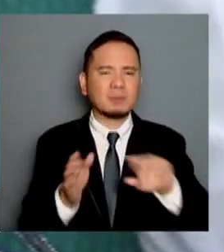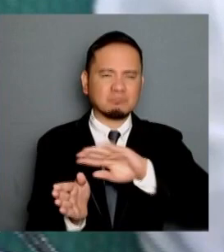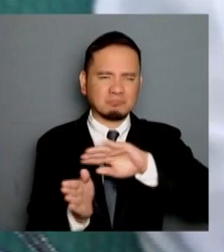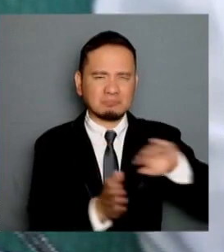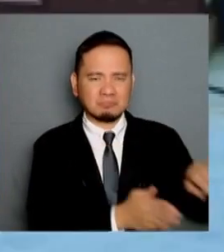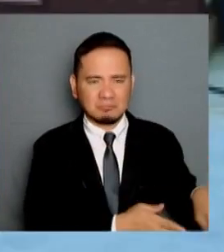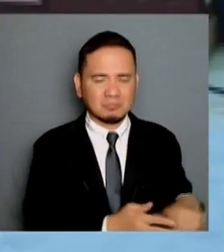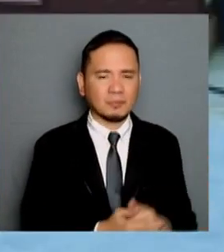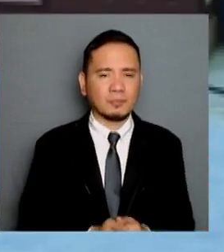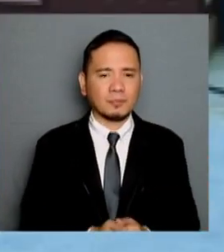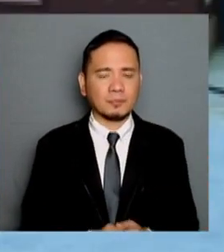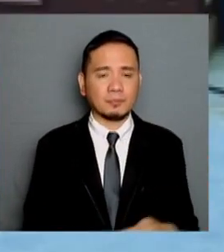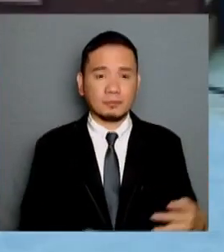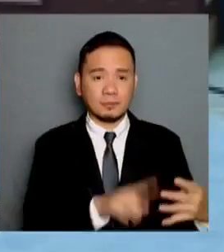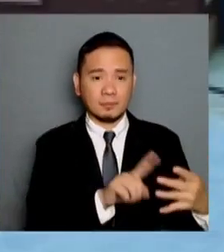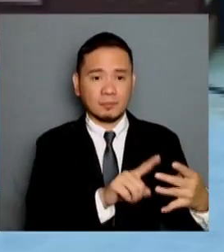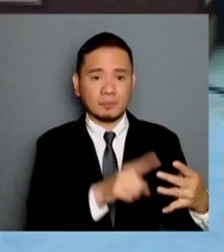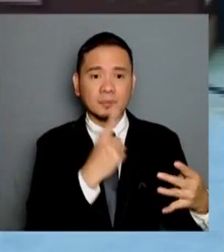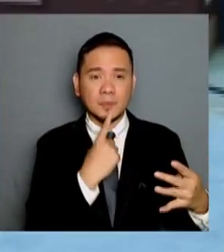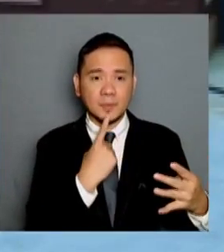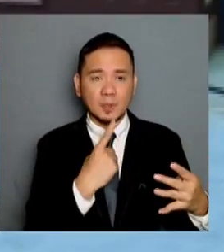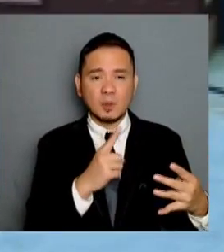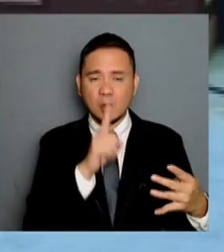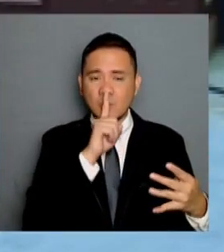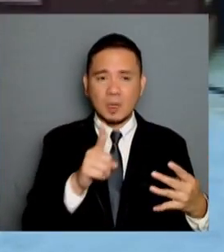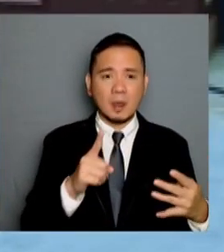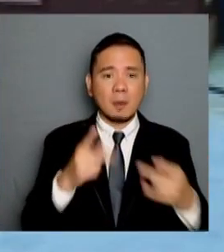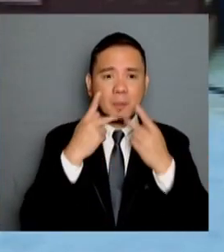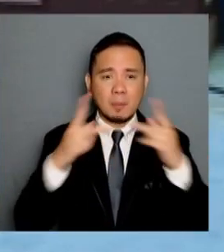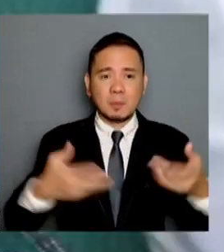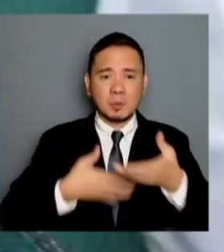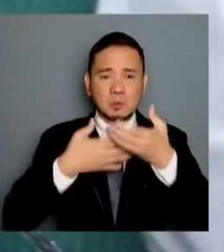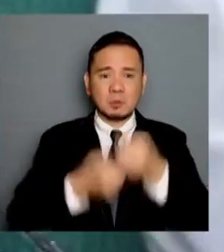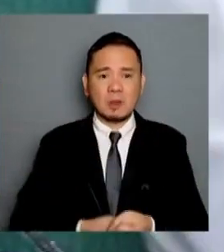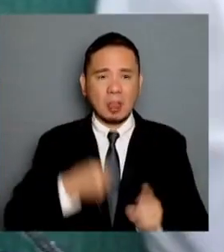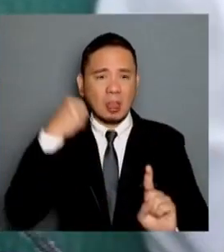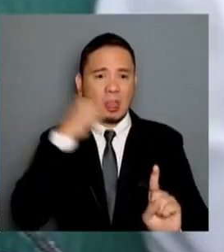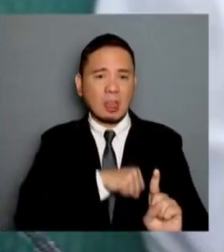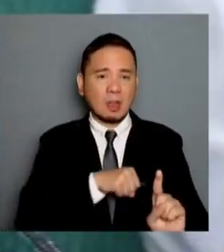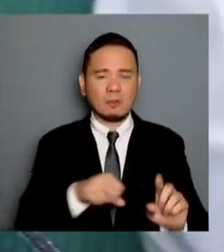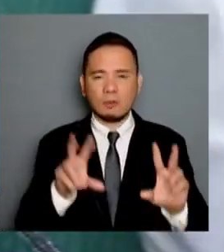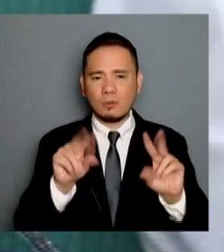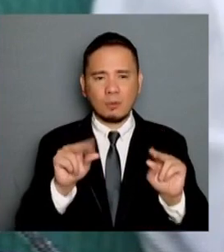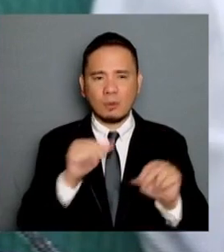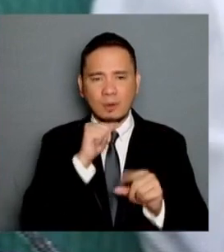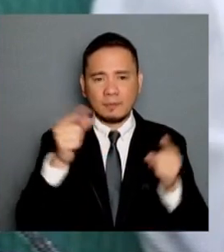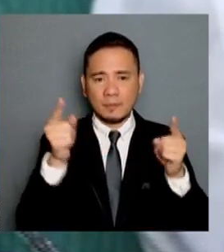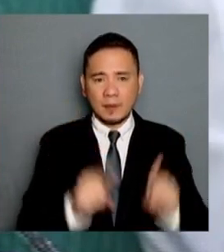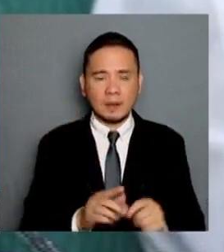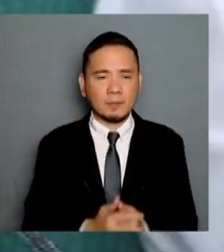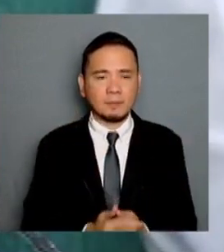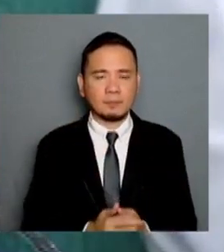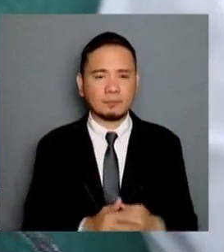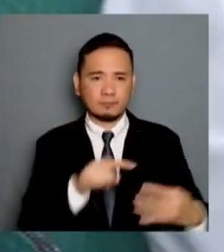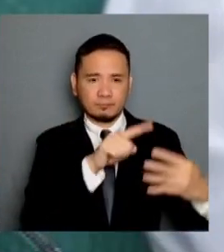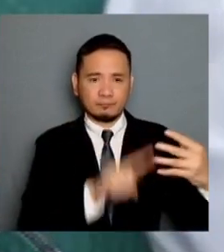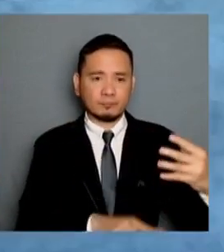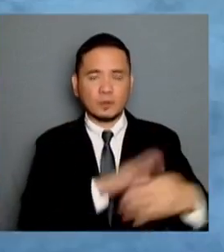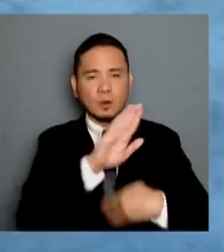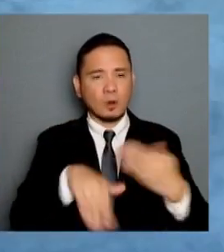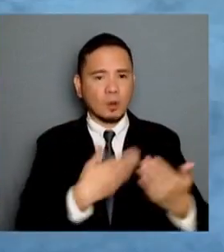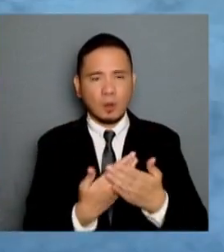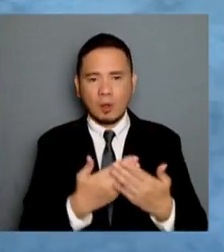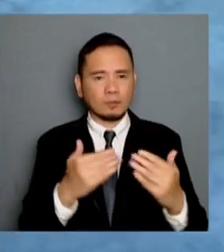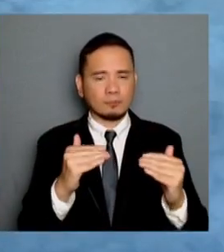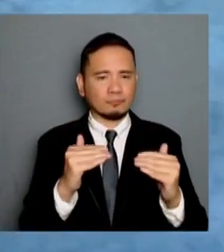he did not betray public trust. Both officials supporters that stayed on their side during the ordeal. We are yet